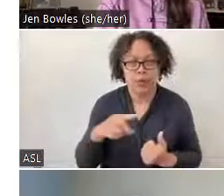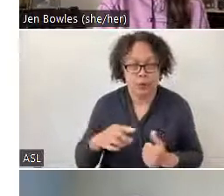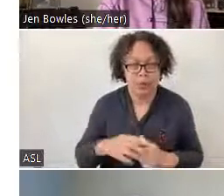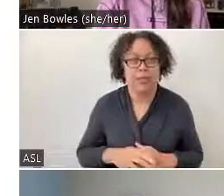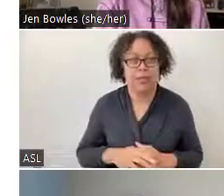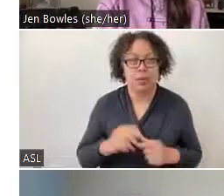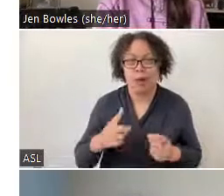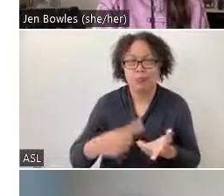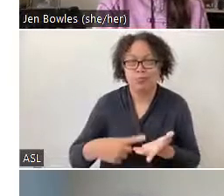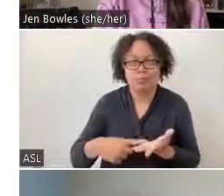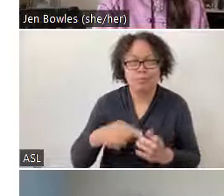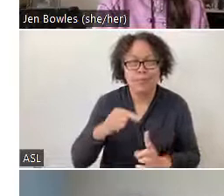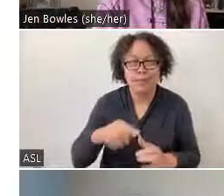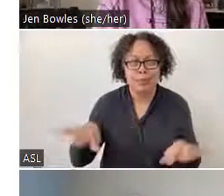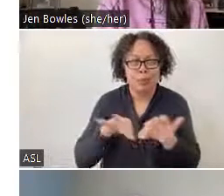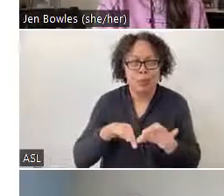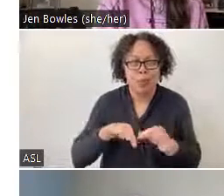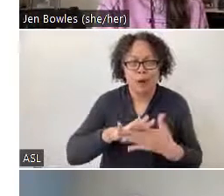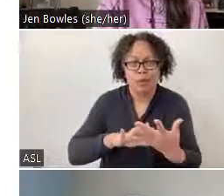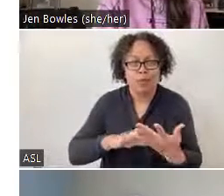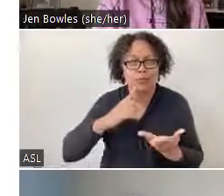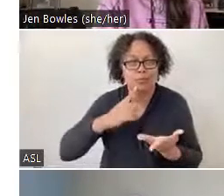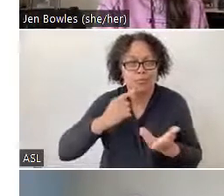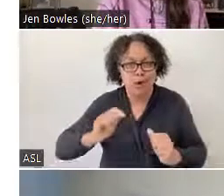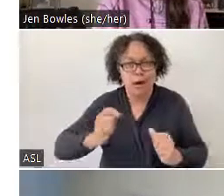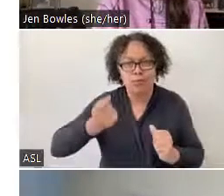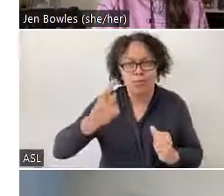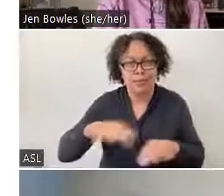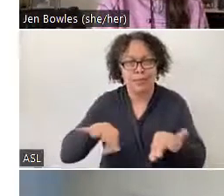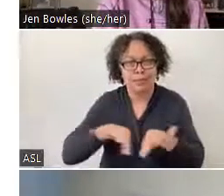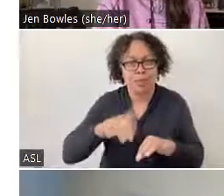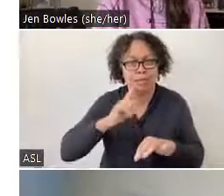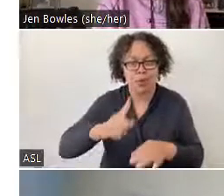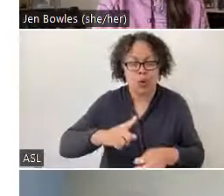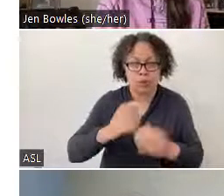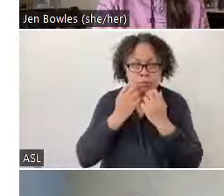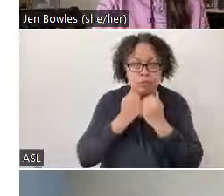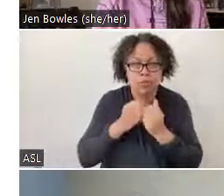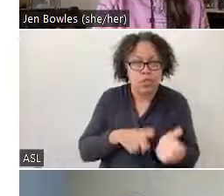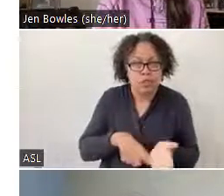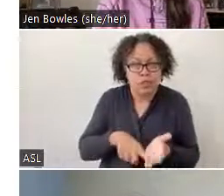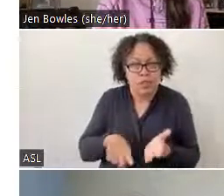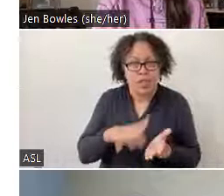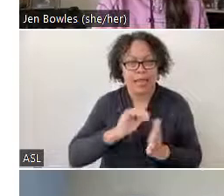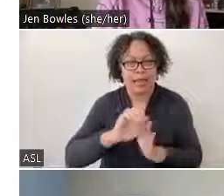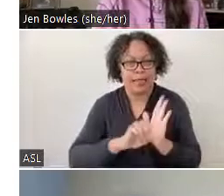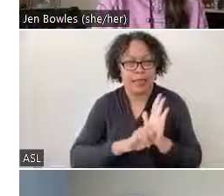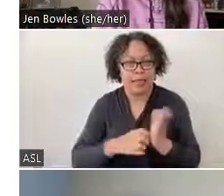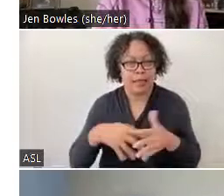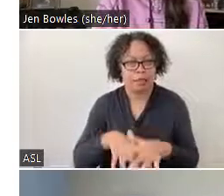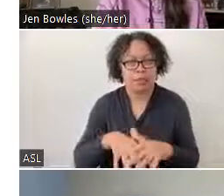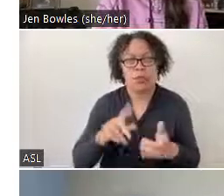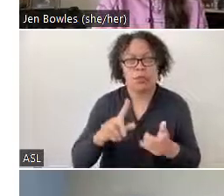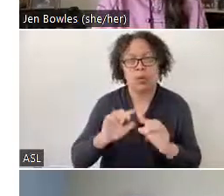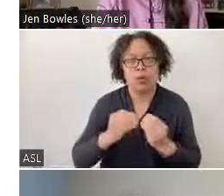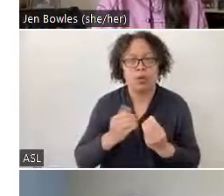very important dialogue, working to really understand the importance of meaningful research ethics as organizations look to